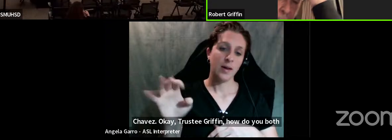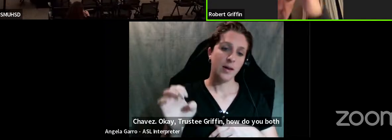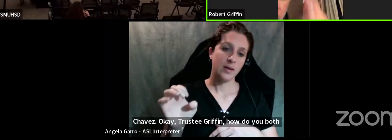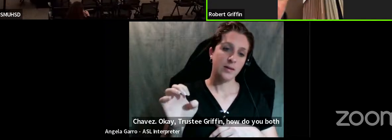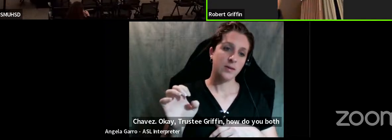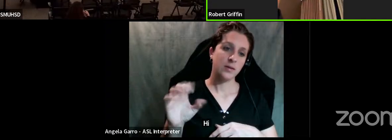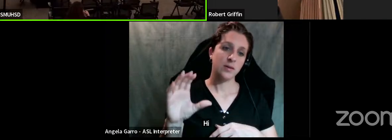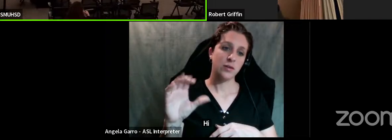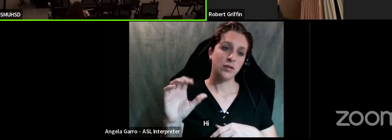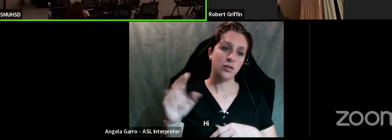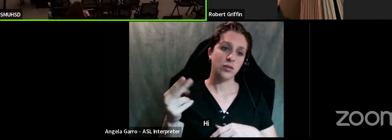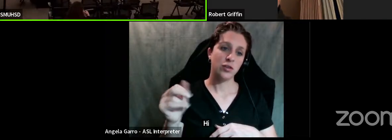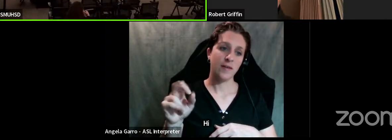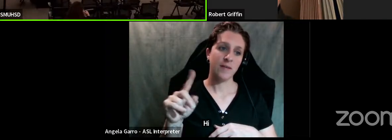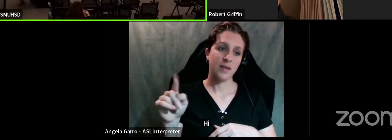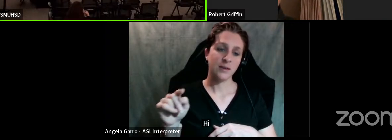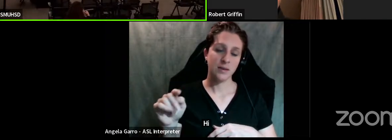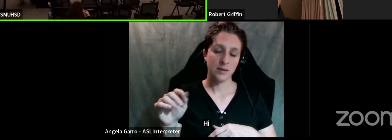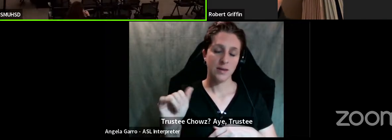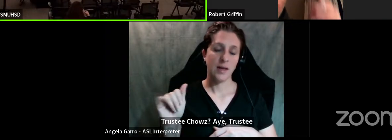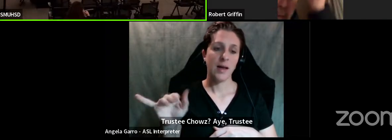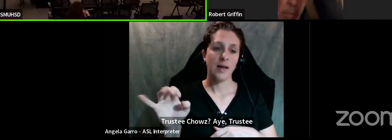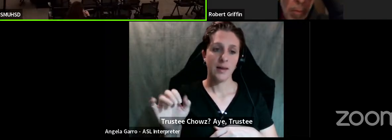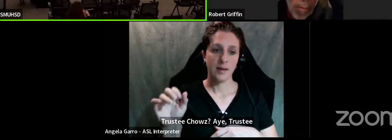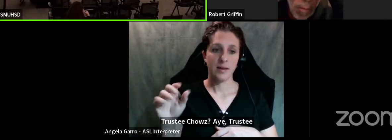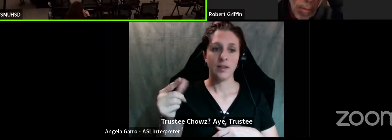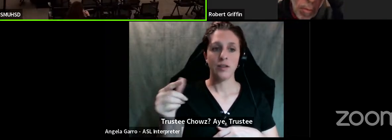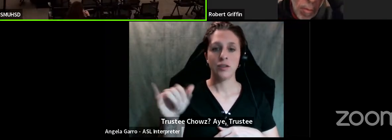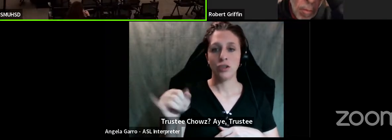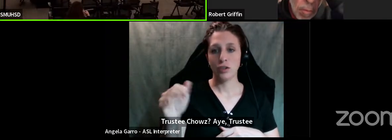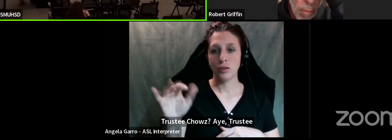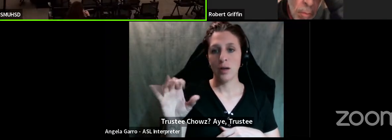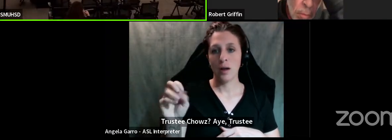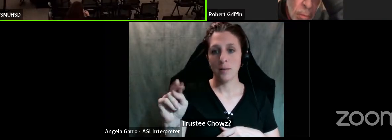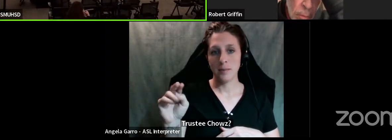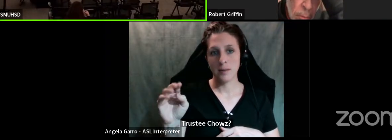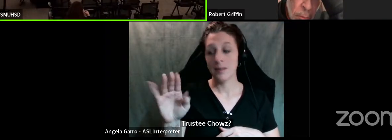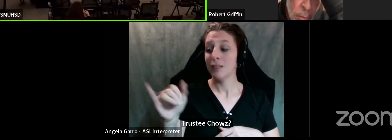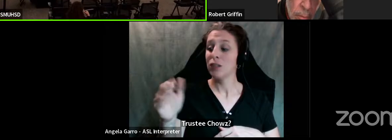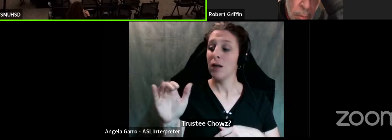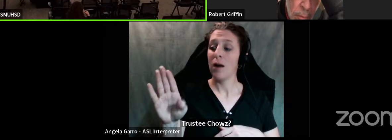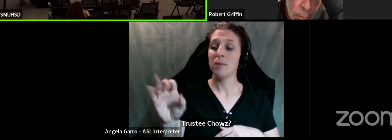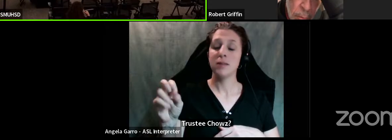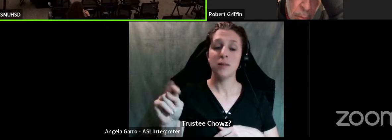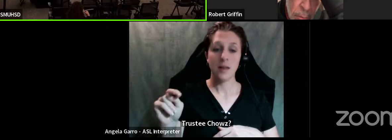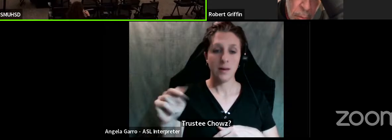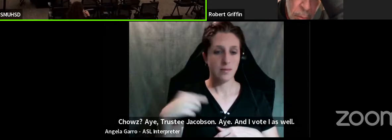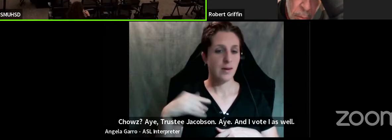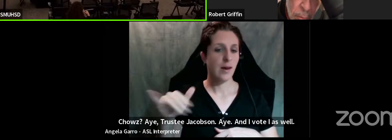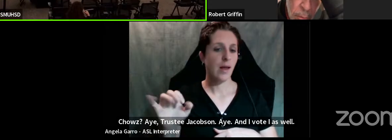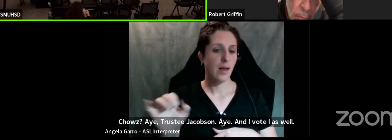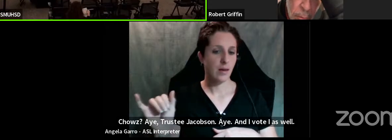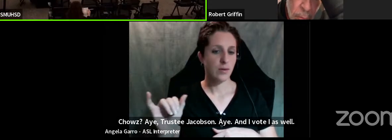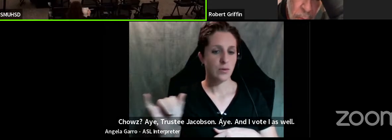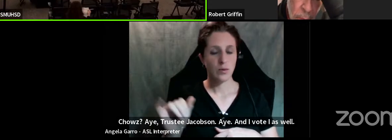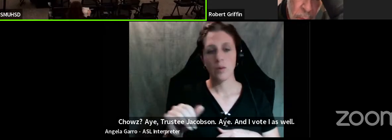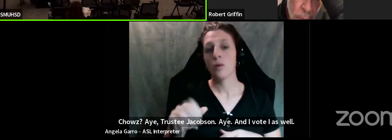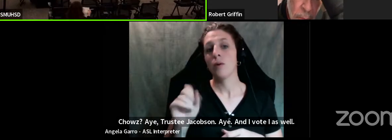Chavez? Aye. Trustee Jacobson? Aye. And I vote aye as well. Okay, motion